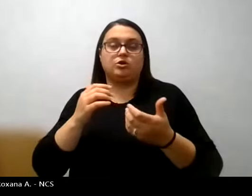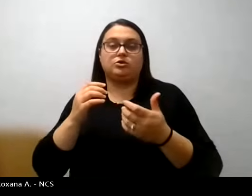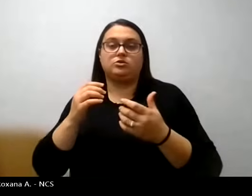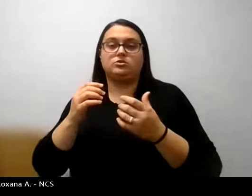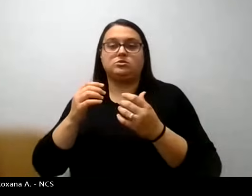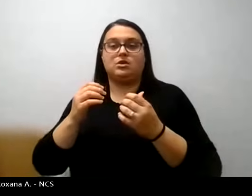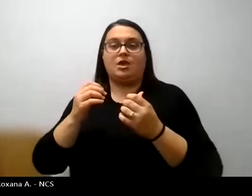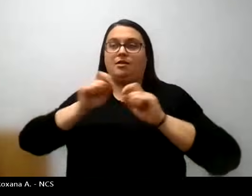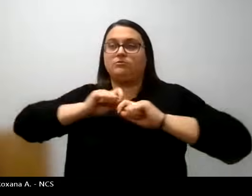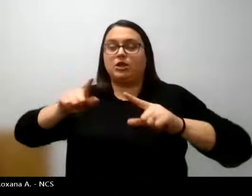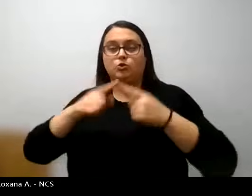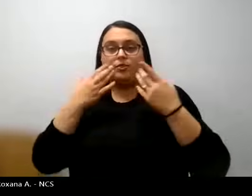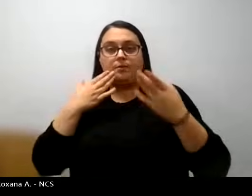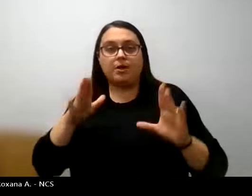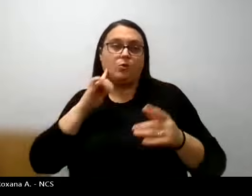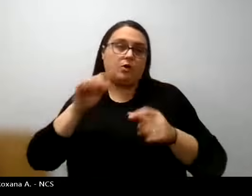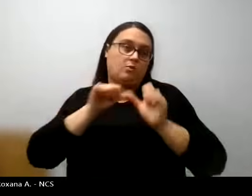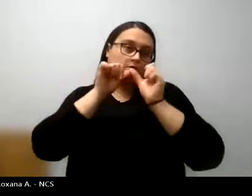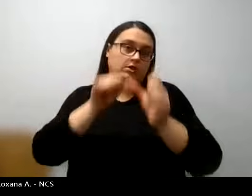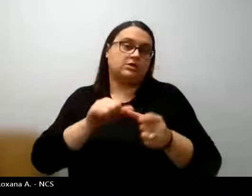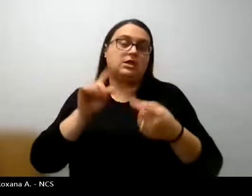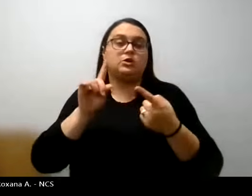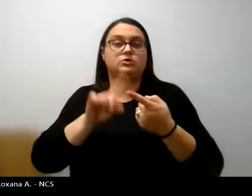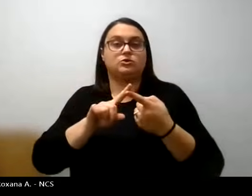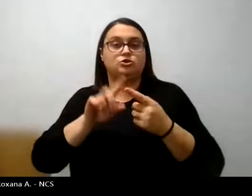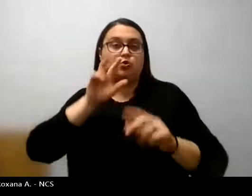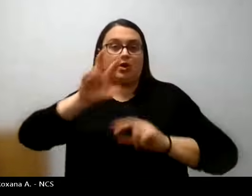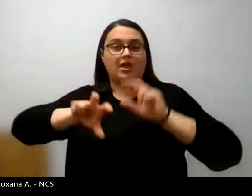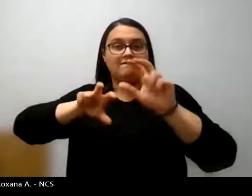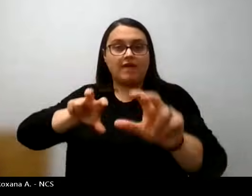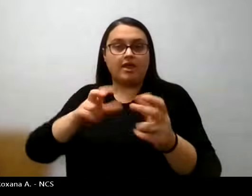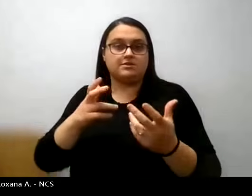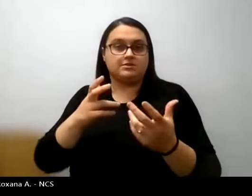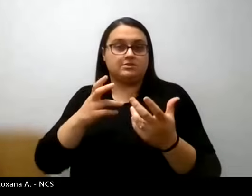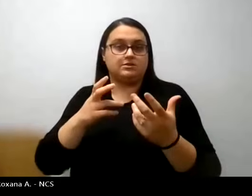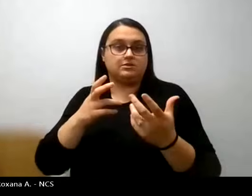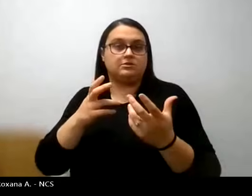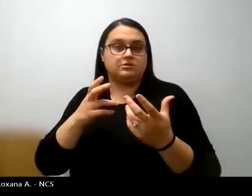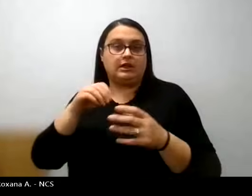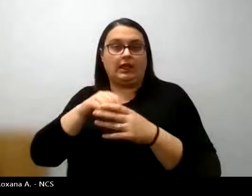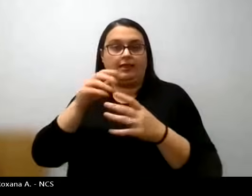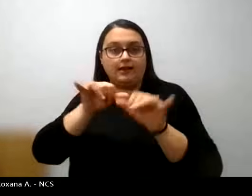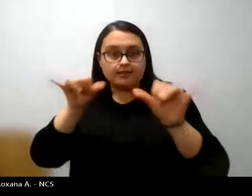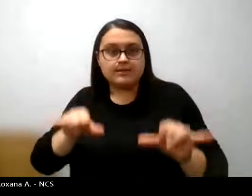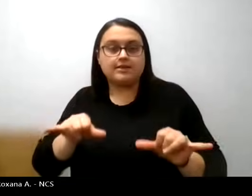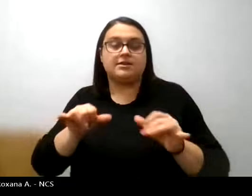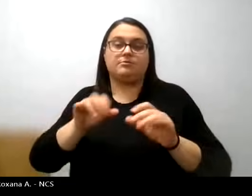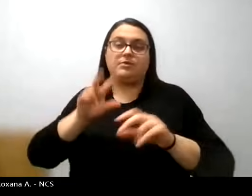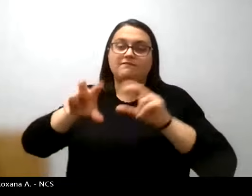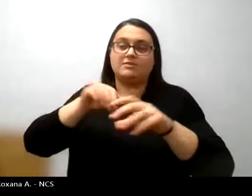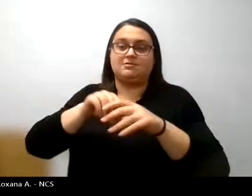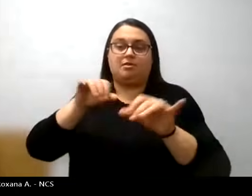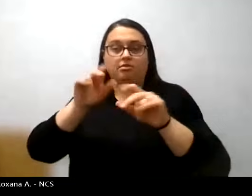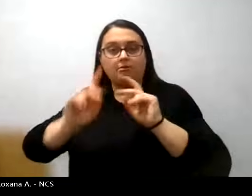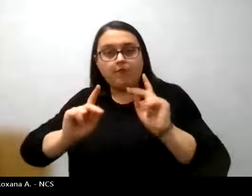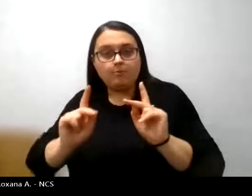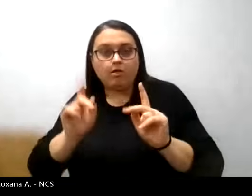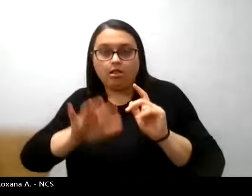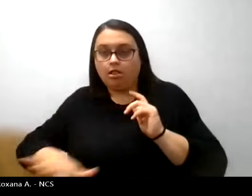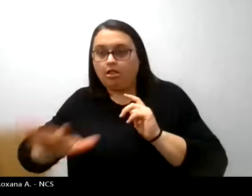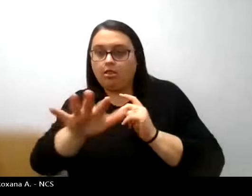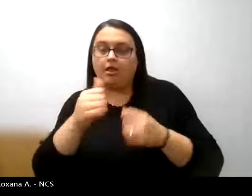so we will continue to invest in the system, invest in our systems, invest in our people to make